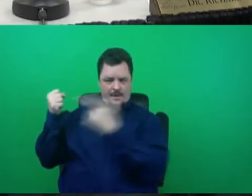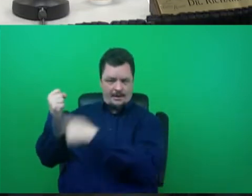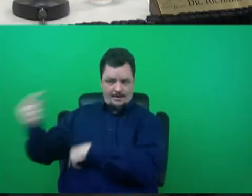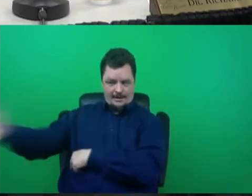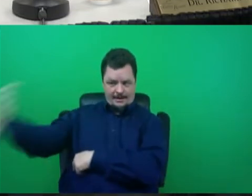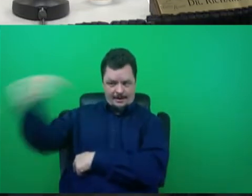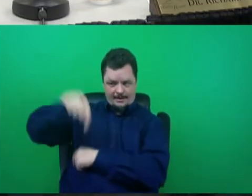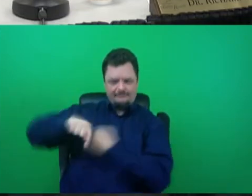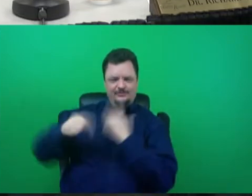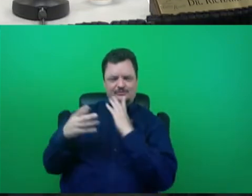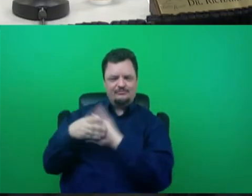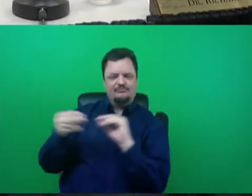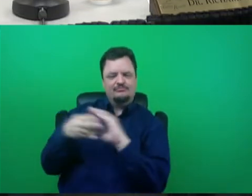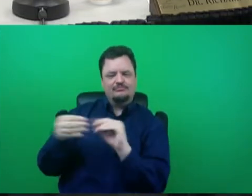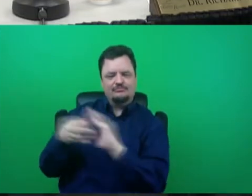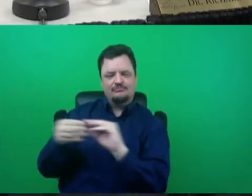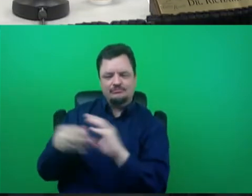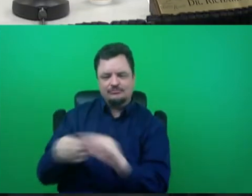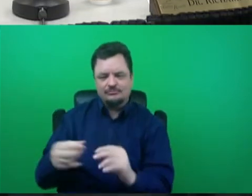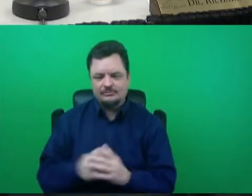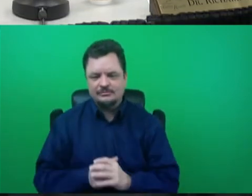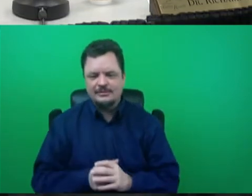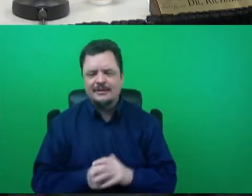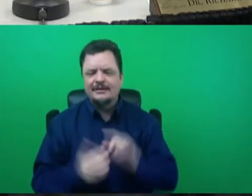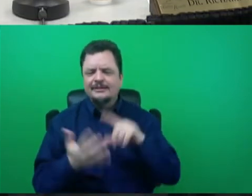Kara, if you can come up with your team and